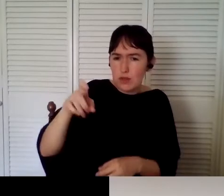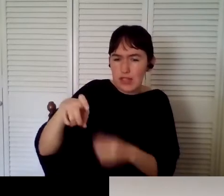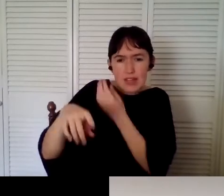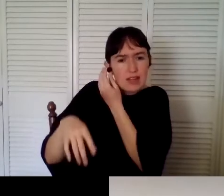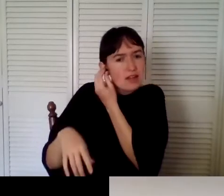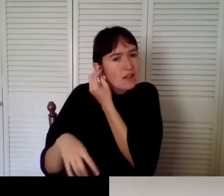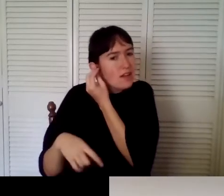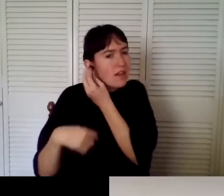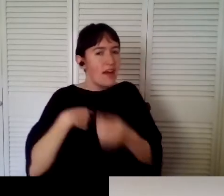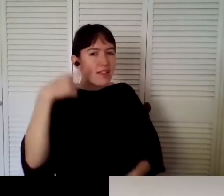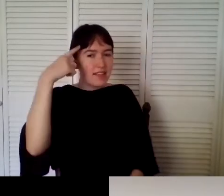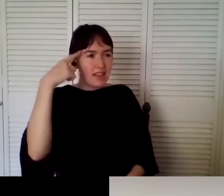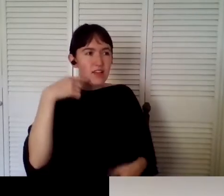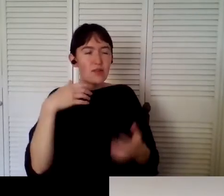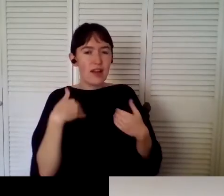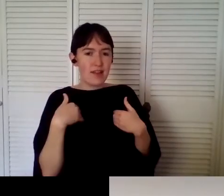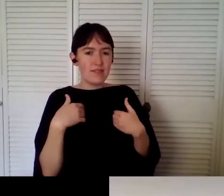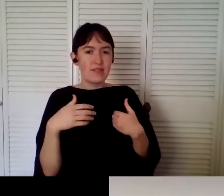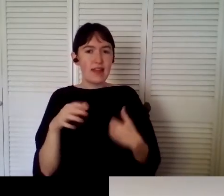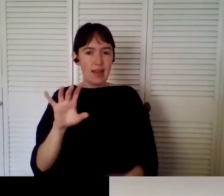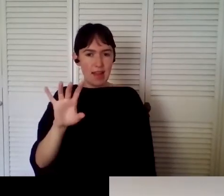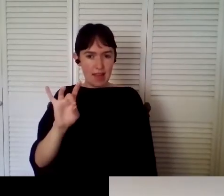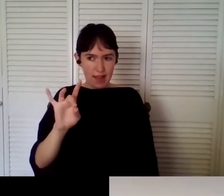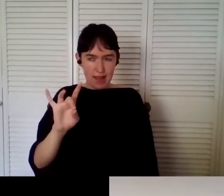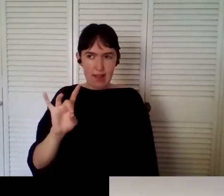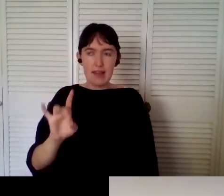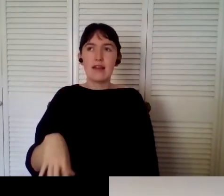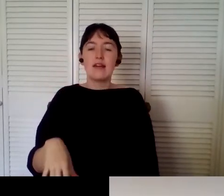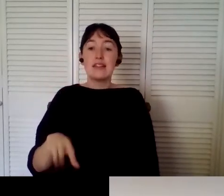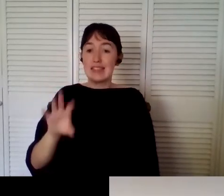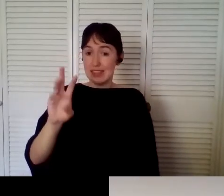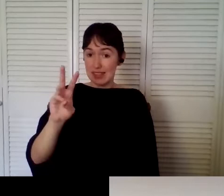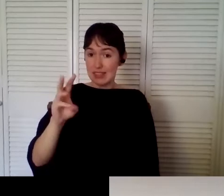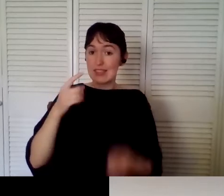work with, and 6 successfully broke while hitting the